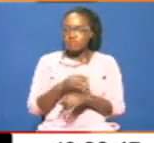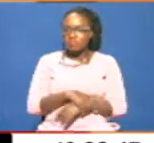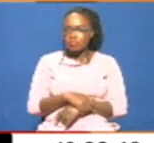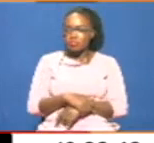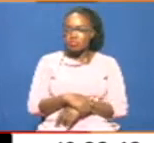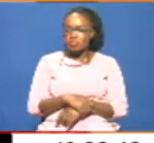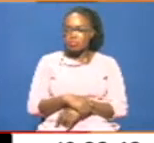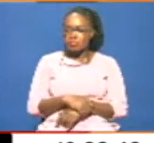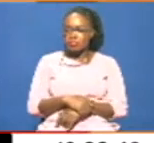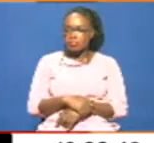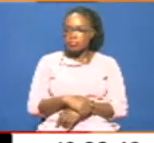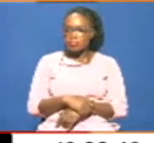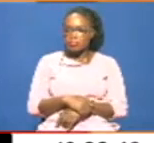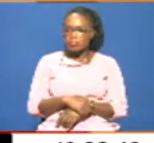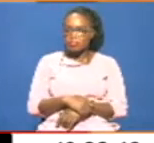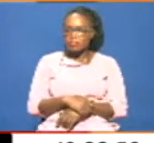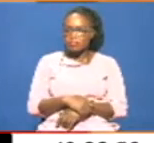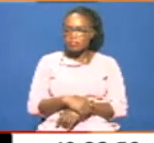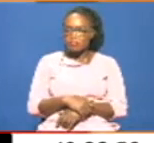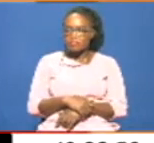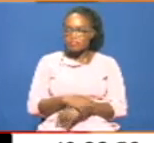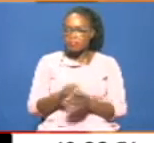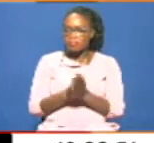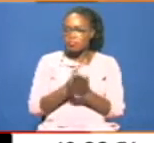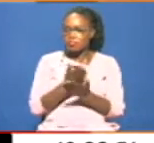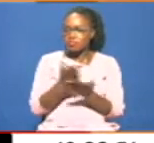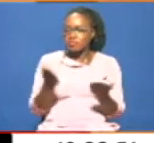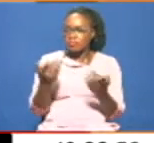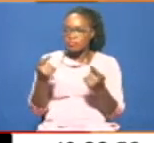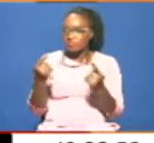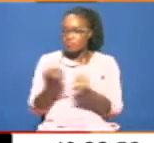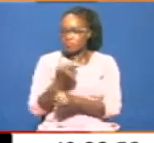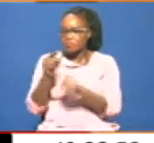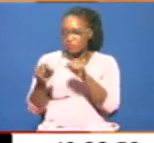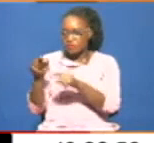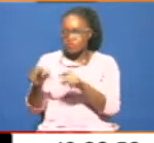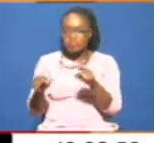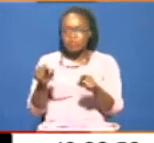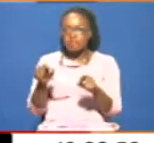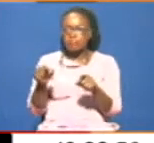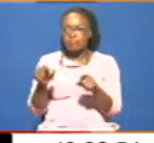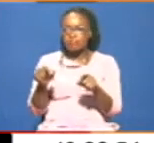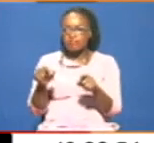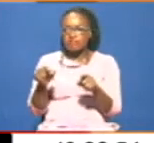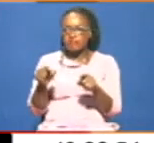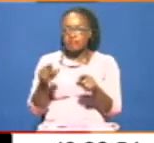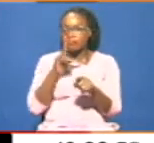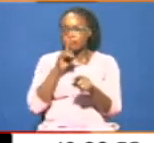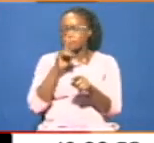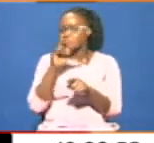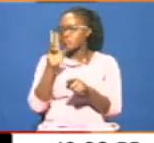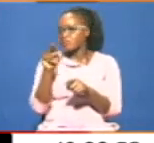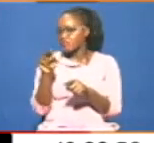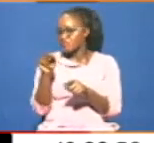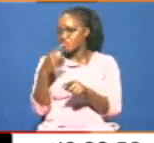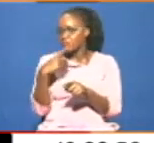of inconsistency and incoherence is what we will not keep quiet about that. So